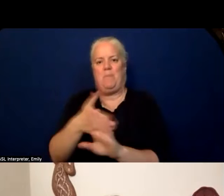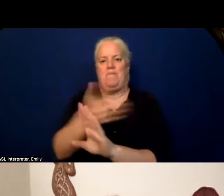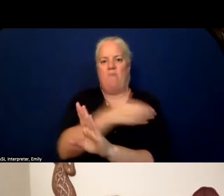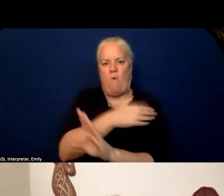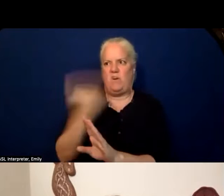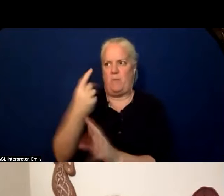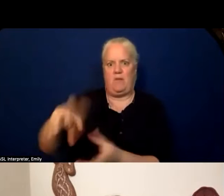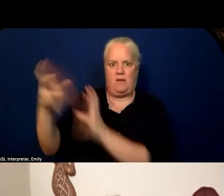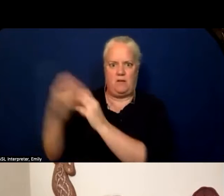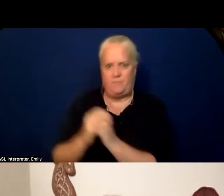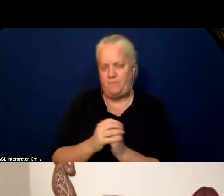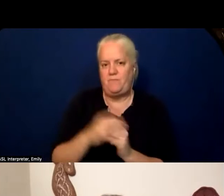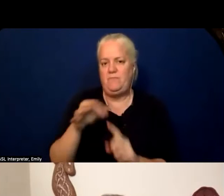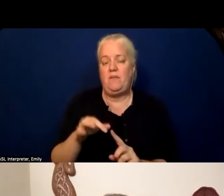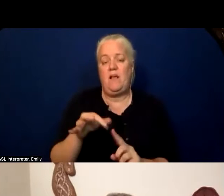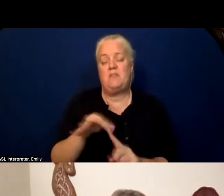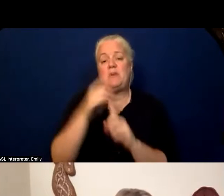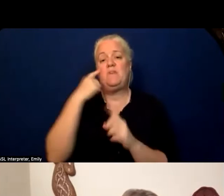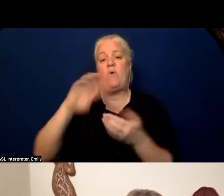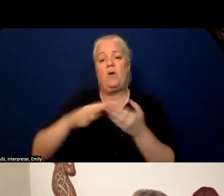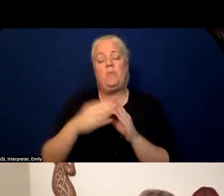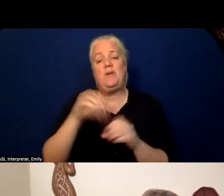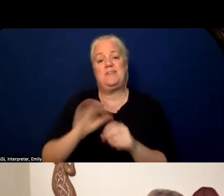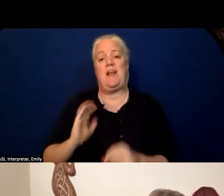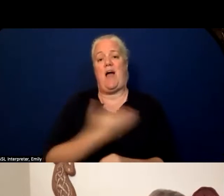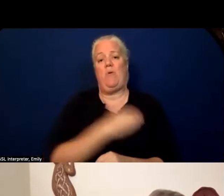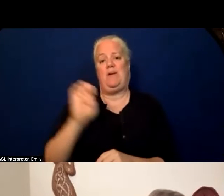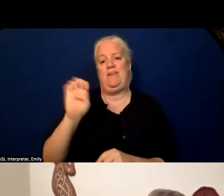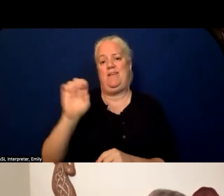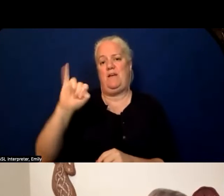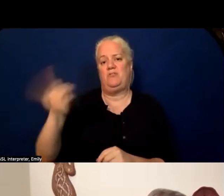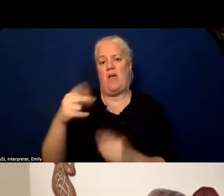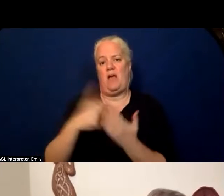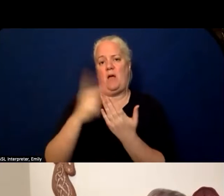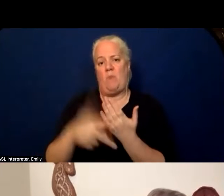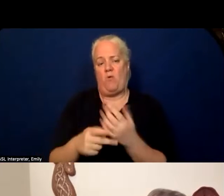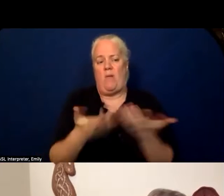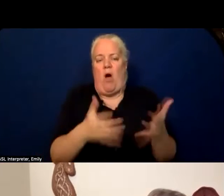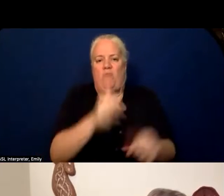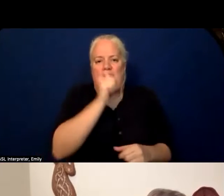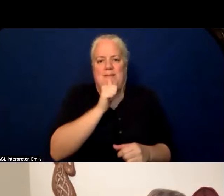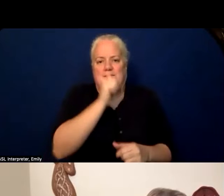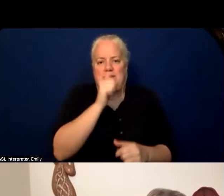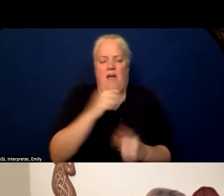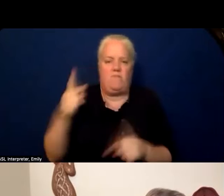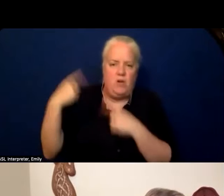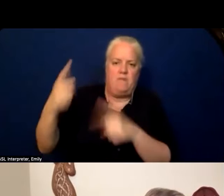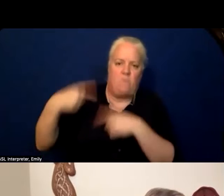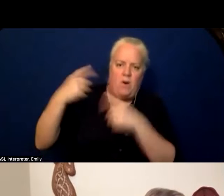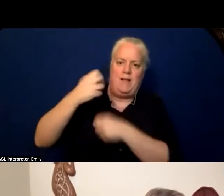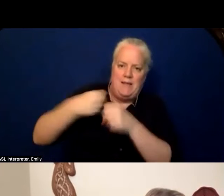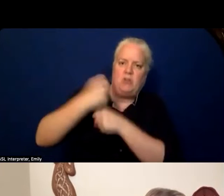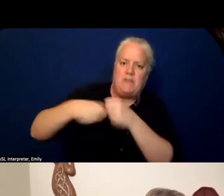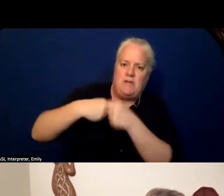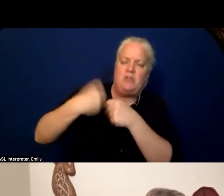that our EJ program is accountable to, that are already suffering from years and decades of cumulative